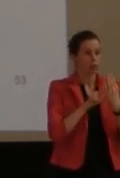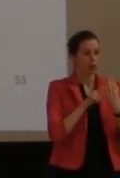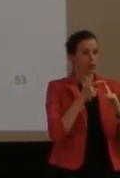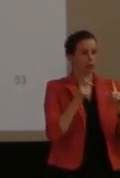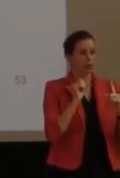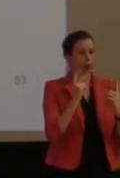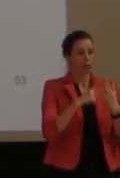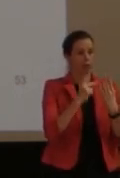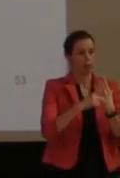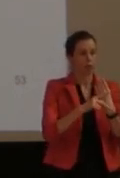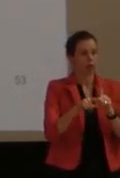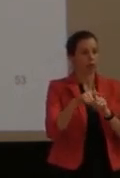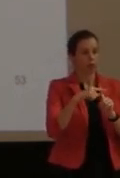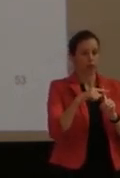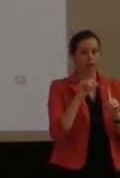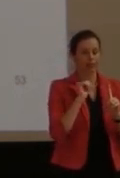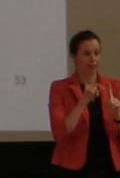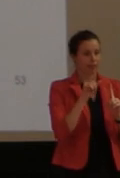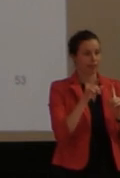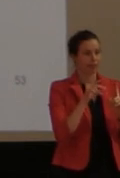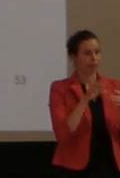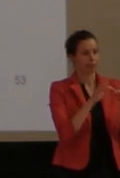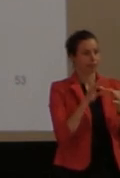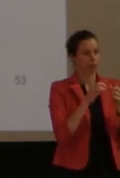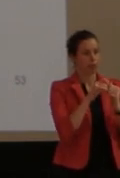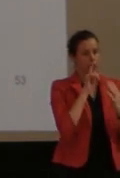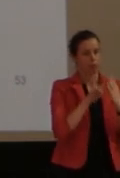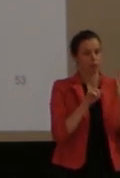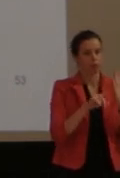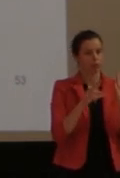line between research and clinical care.